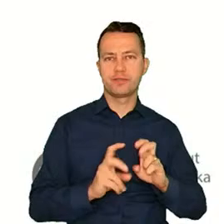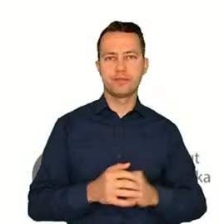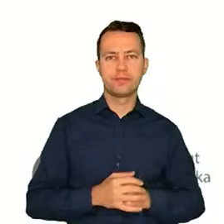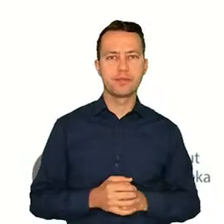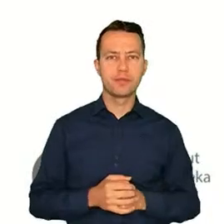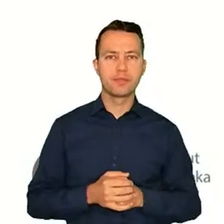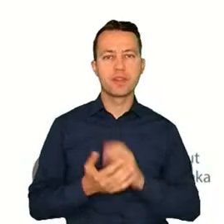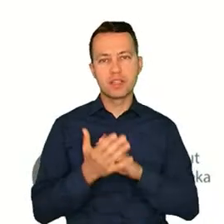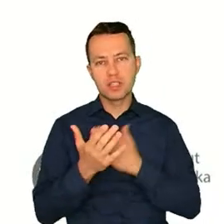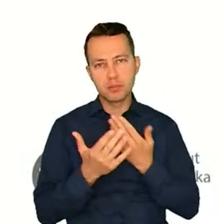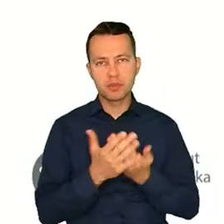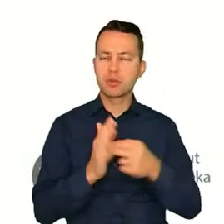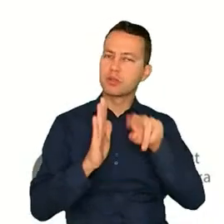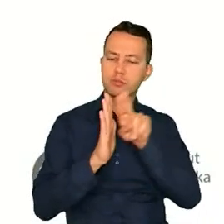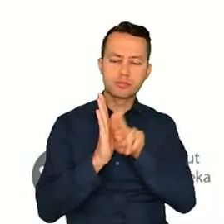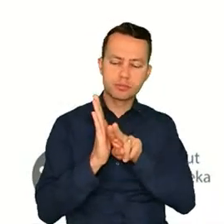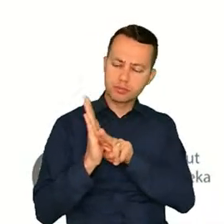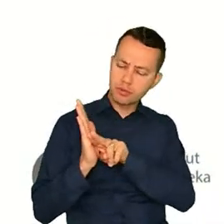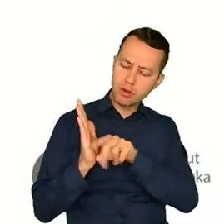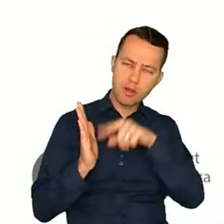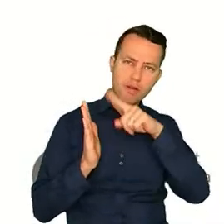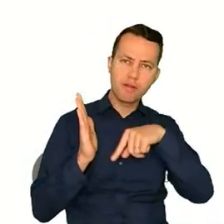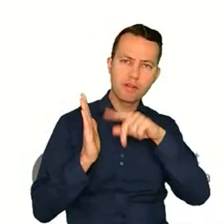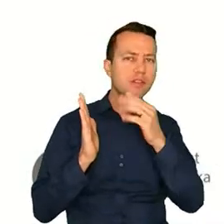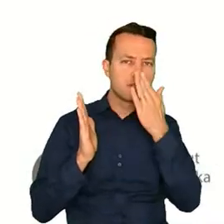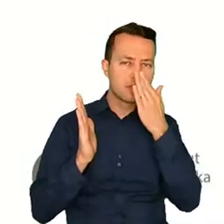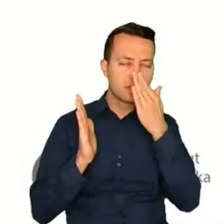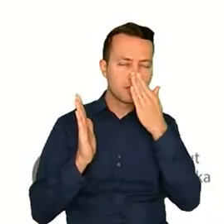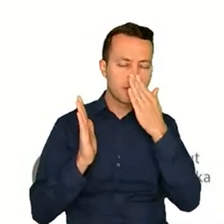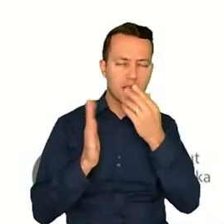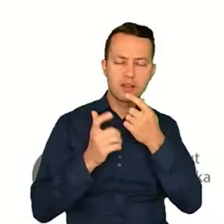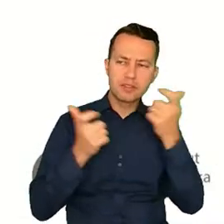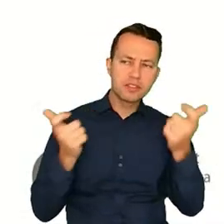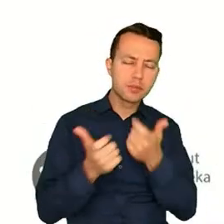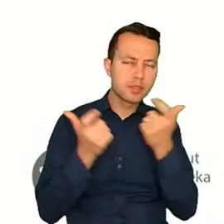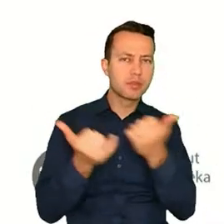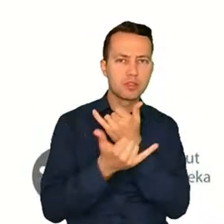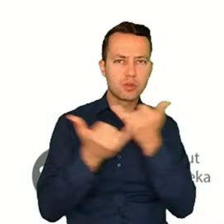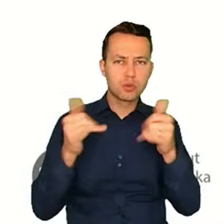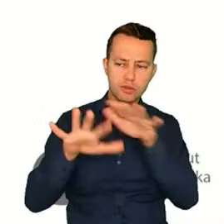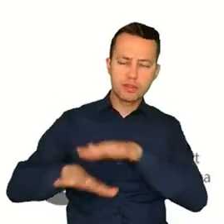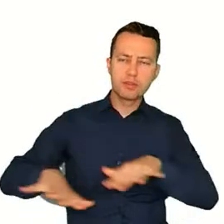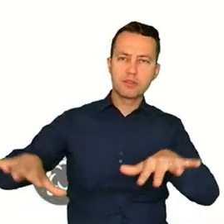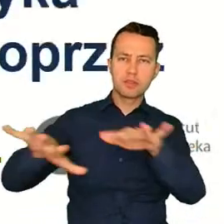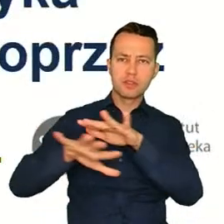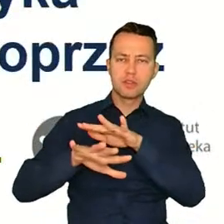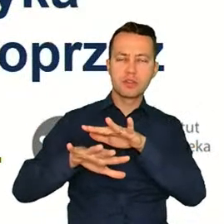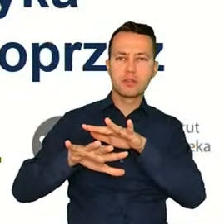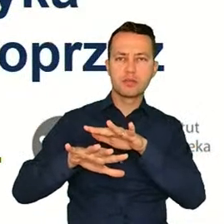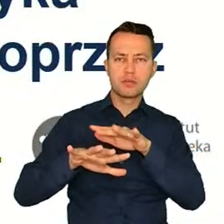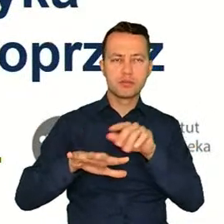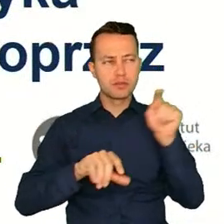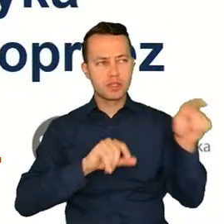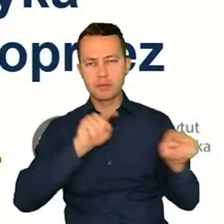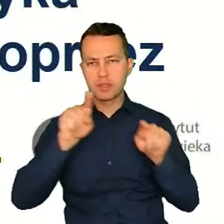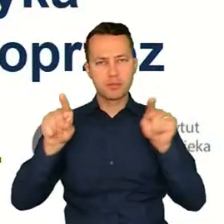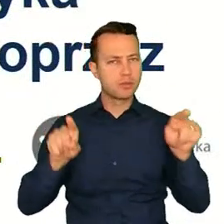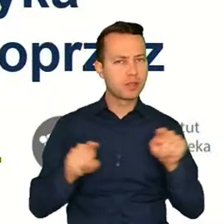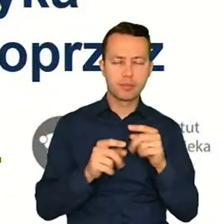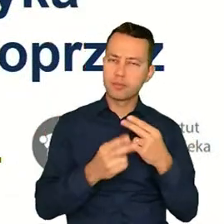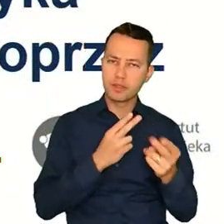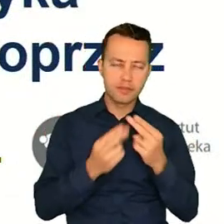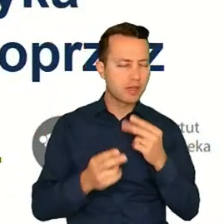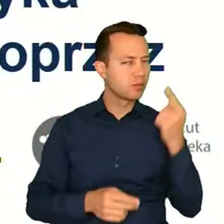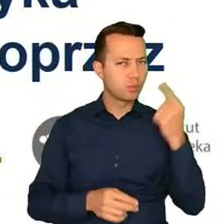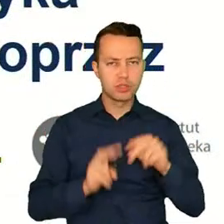must also analyze this as well as the threats and risks in different geographical